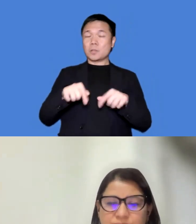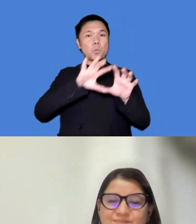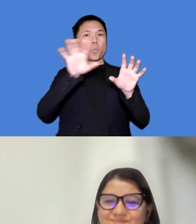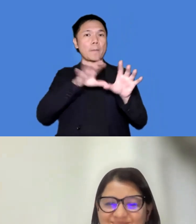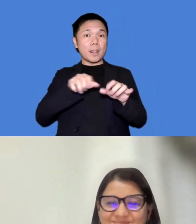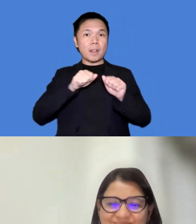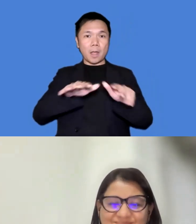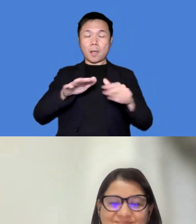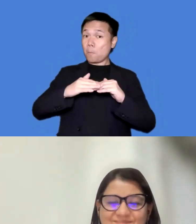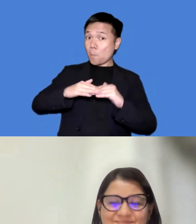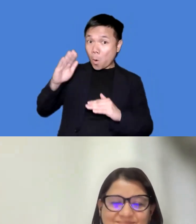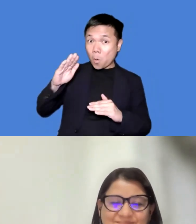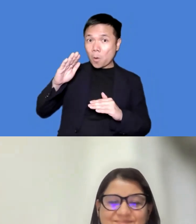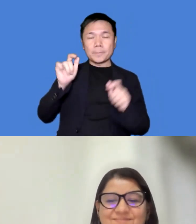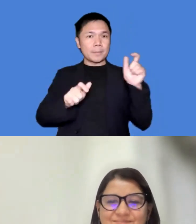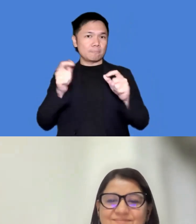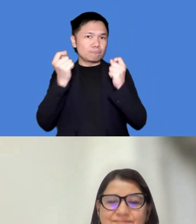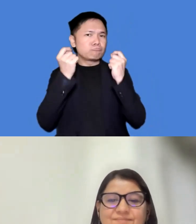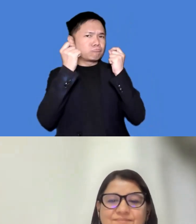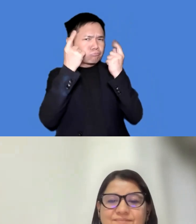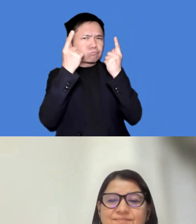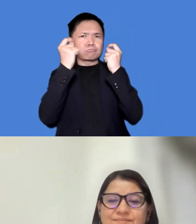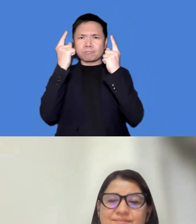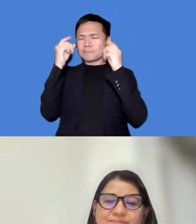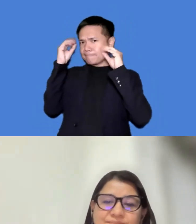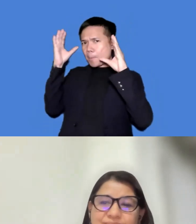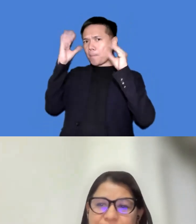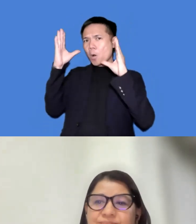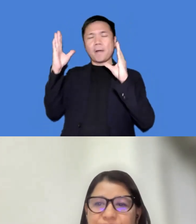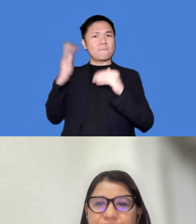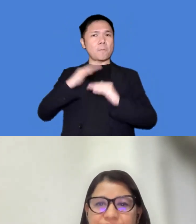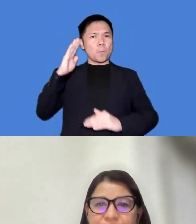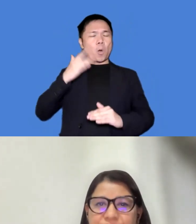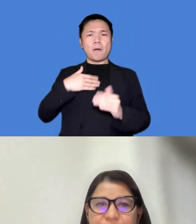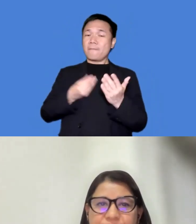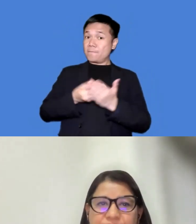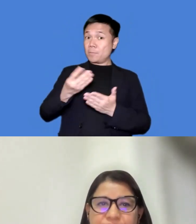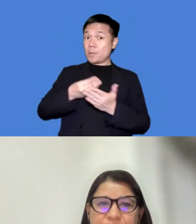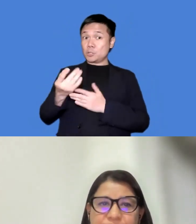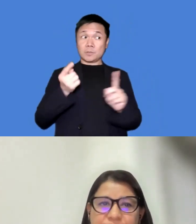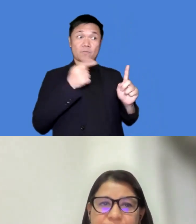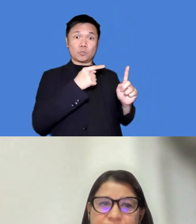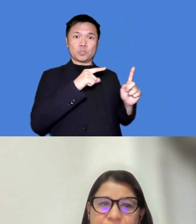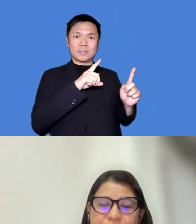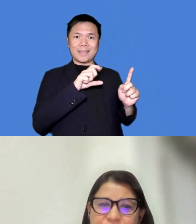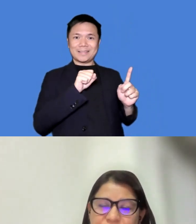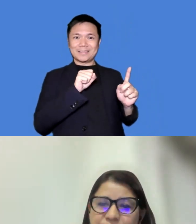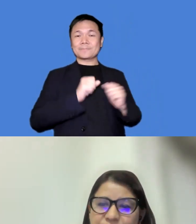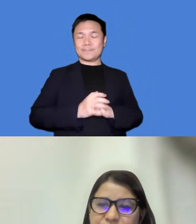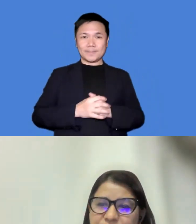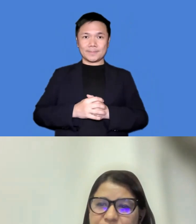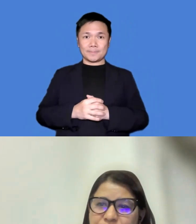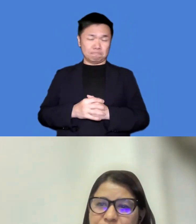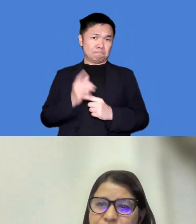to increase awareness and share information about the GDS itself. And again,